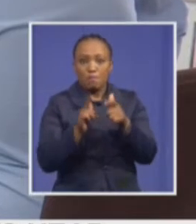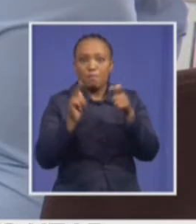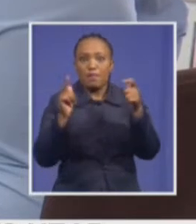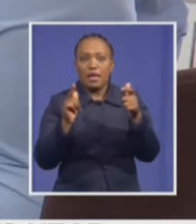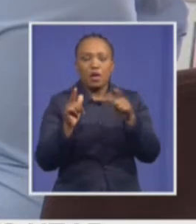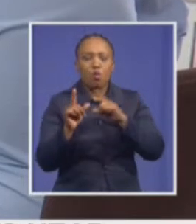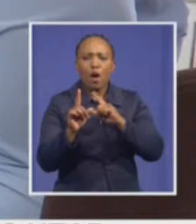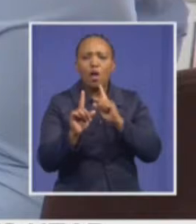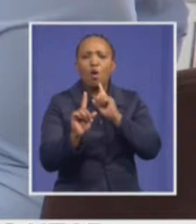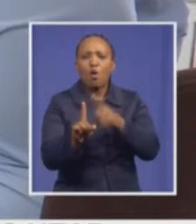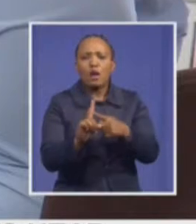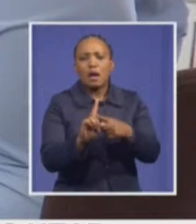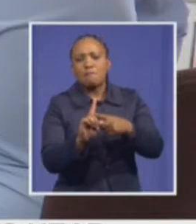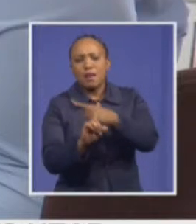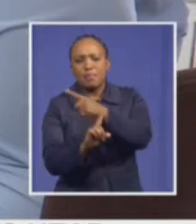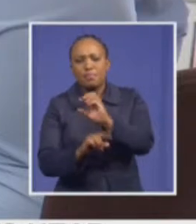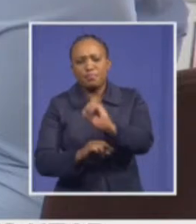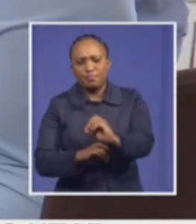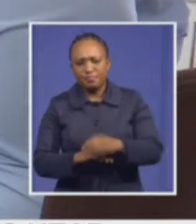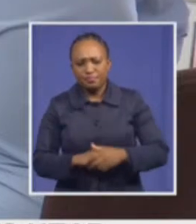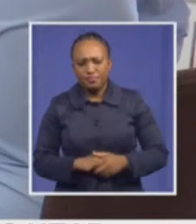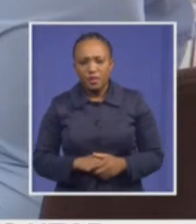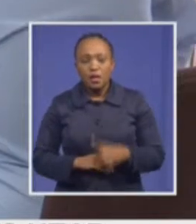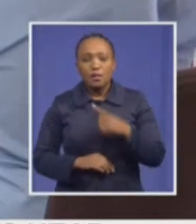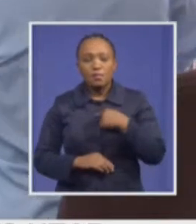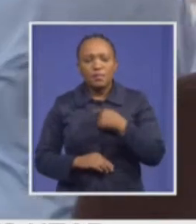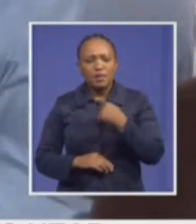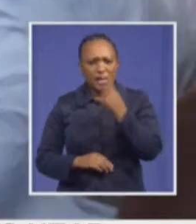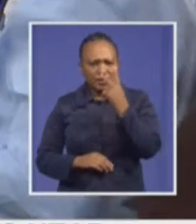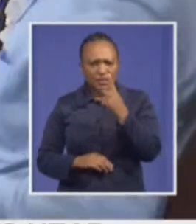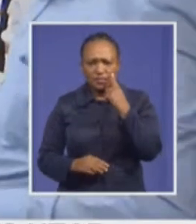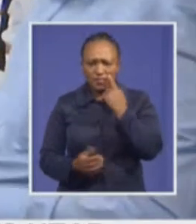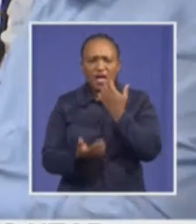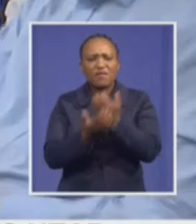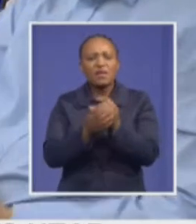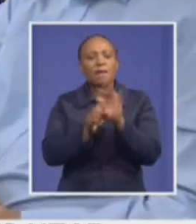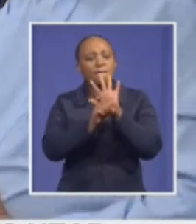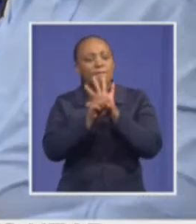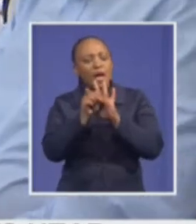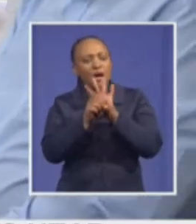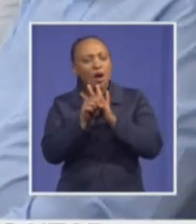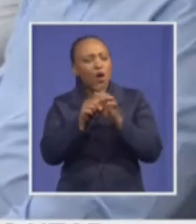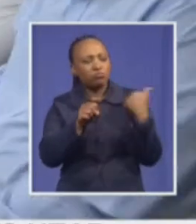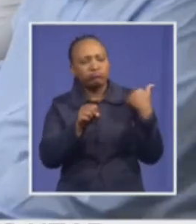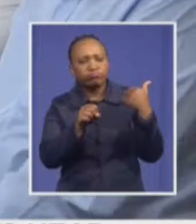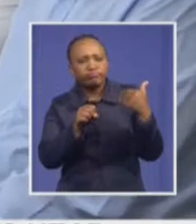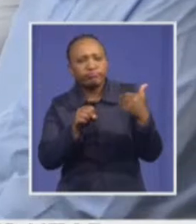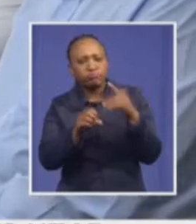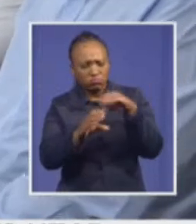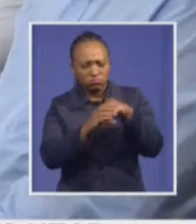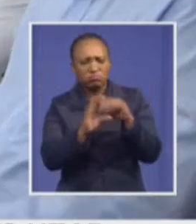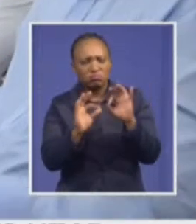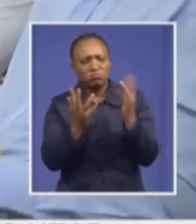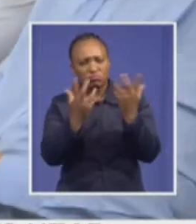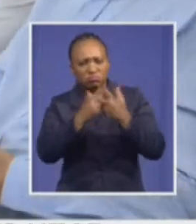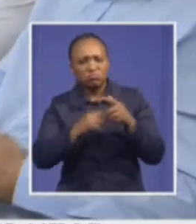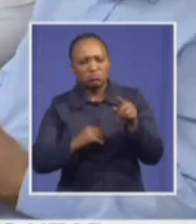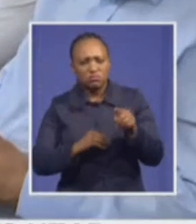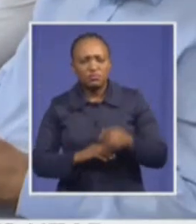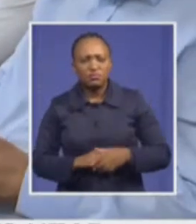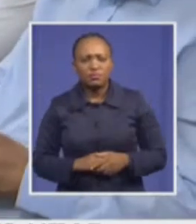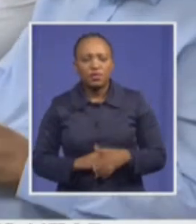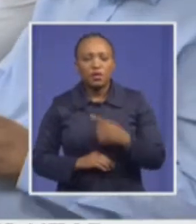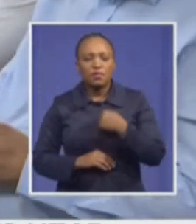just see this evidence in context. I see nothing wrong with it. I think that when I look at the letter that Mr. Vanara